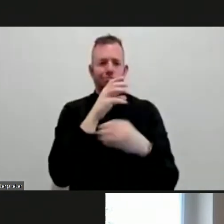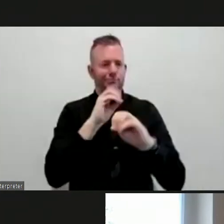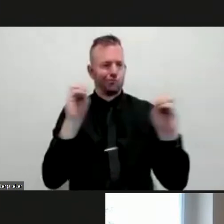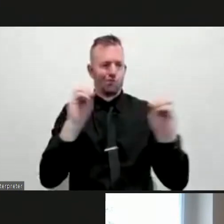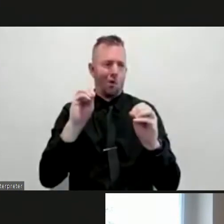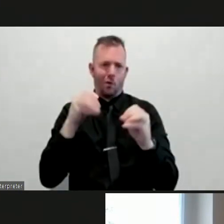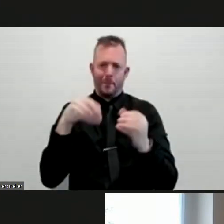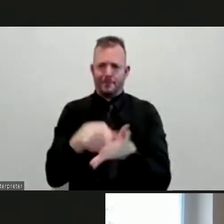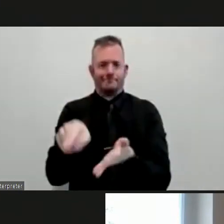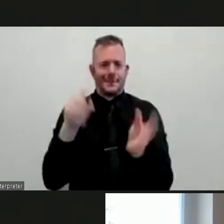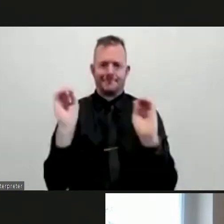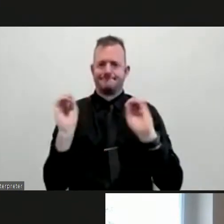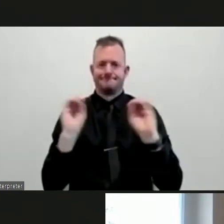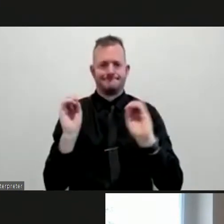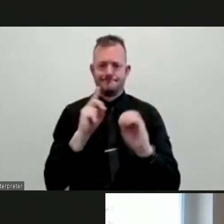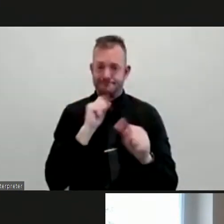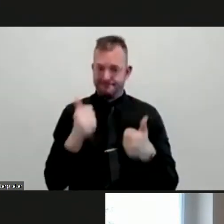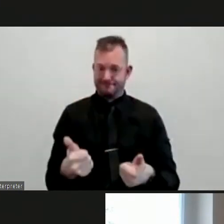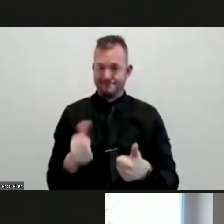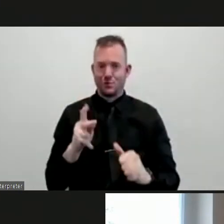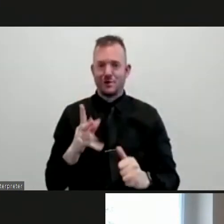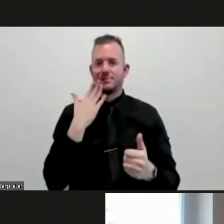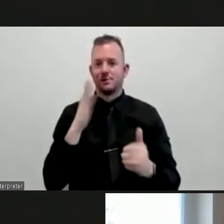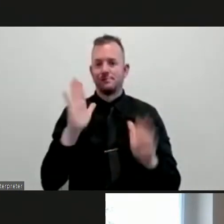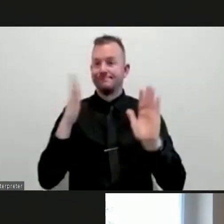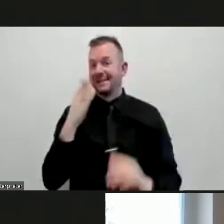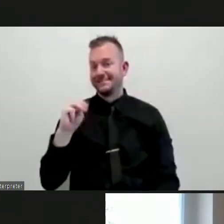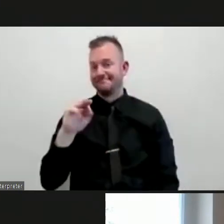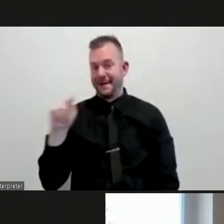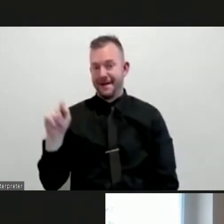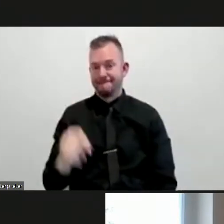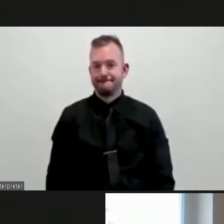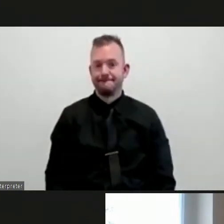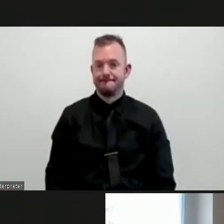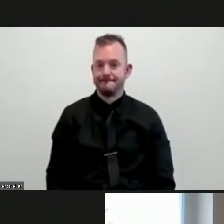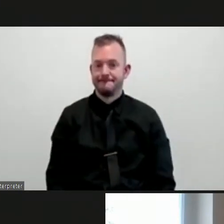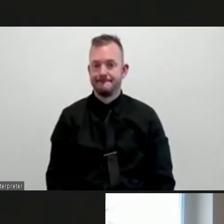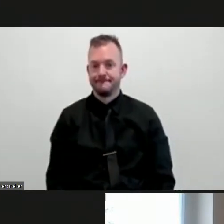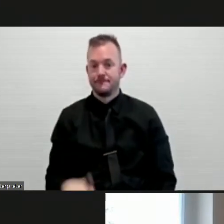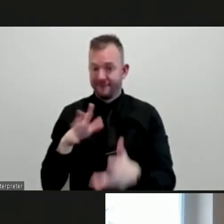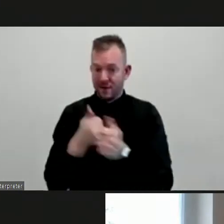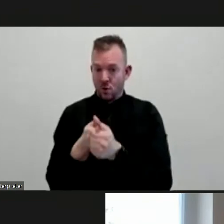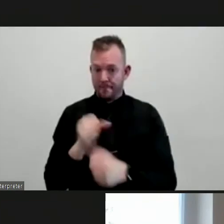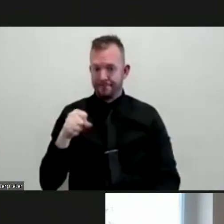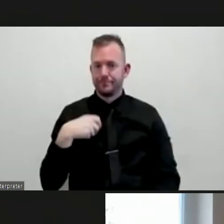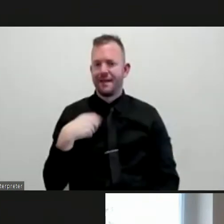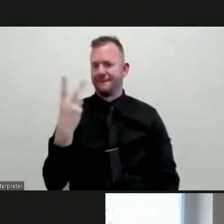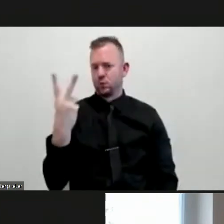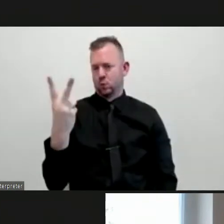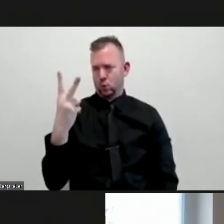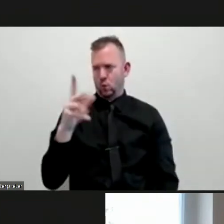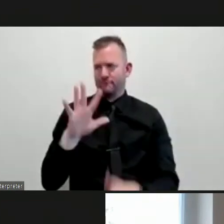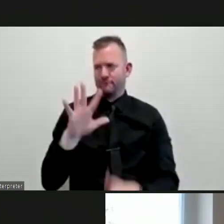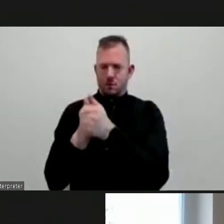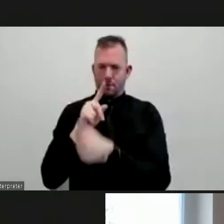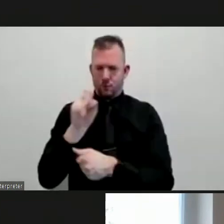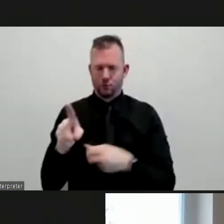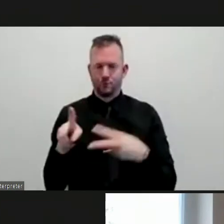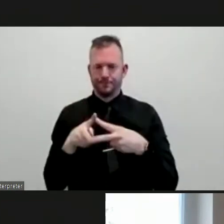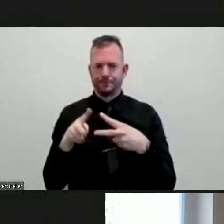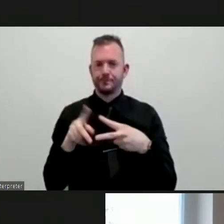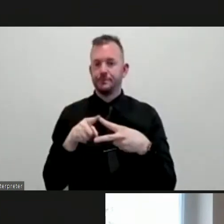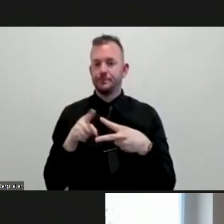Great. Matt, I think you have a follow-up. Let's go to you. Two quick questions, if I might. Thank you. One, how much is the genetic